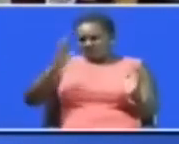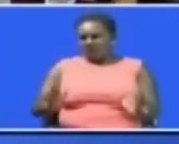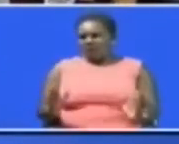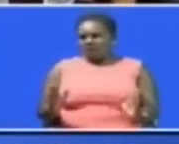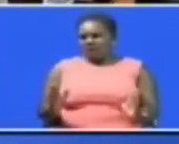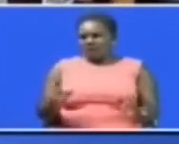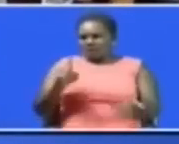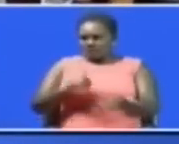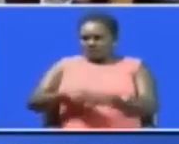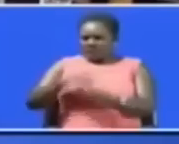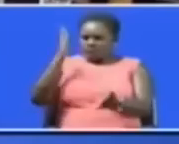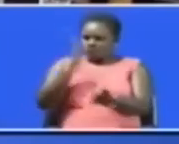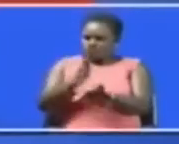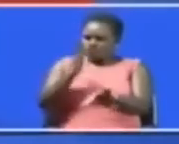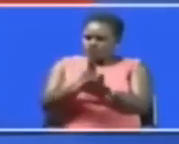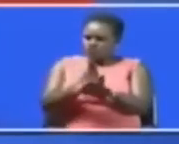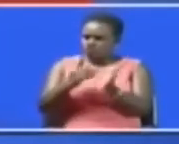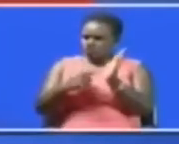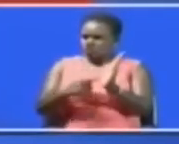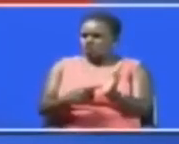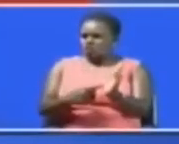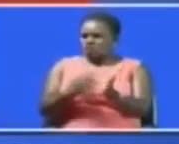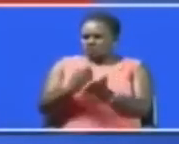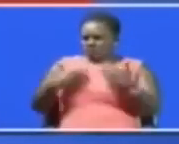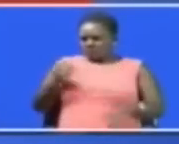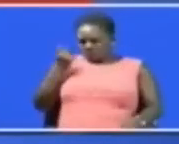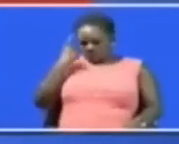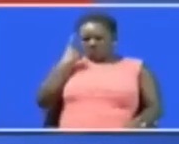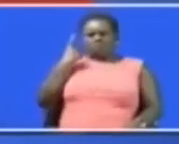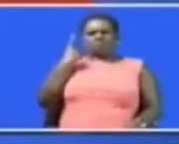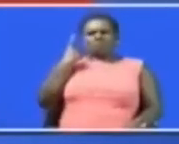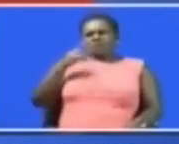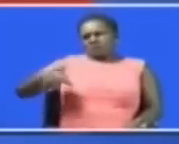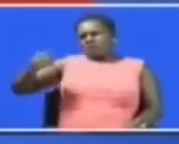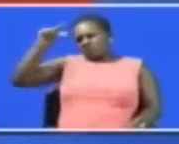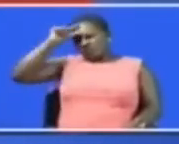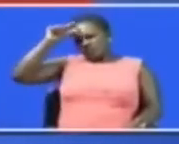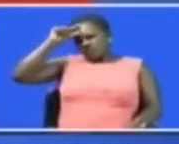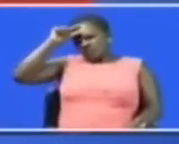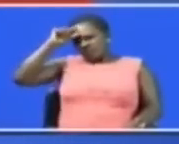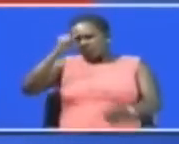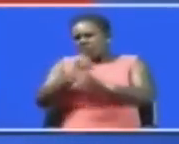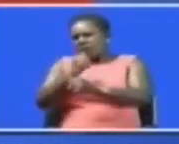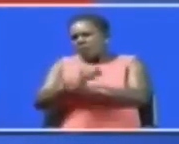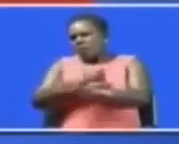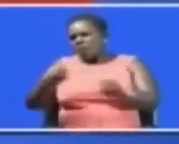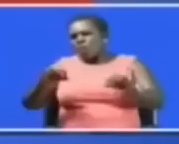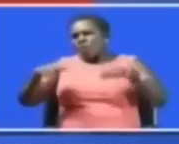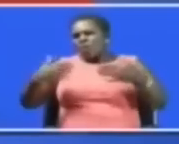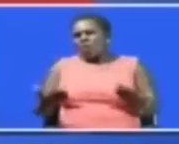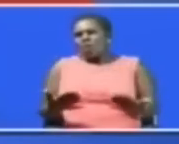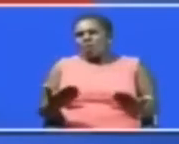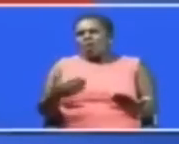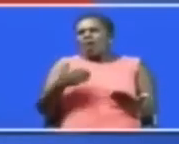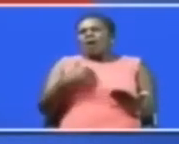here. And then as the reality unfolded, some people realized that either the county governments never lived up to the expectation, or that